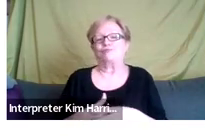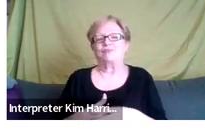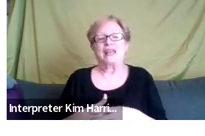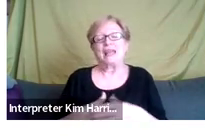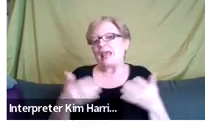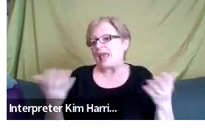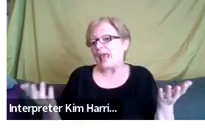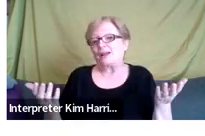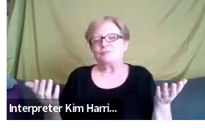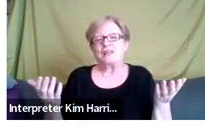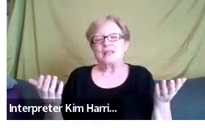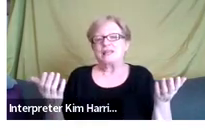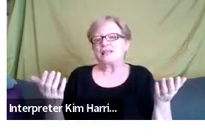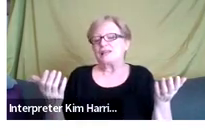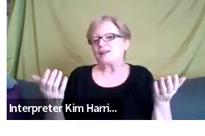again,